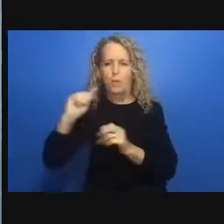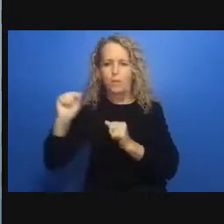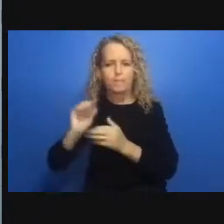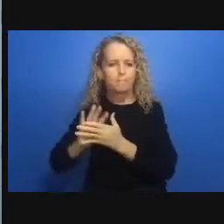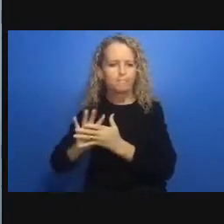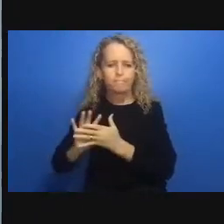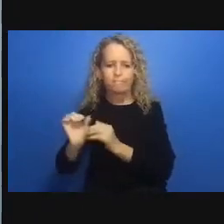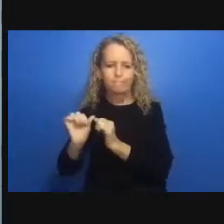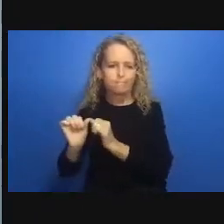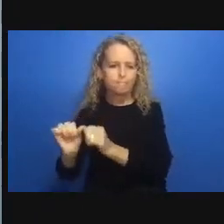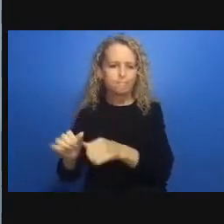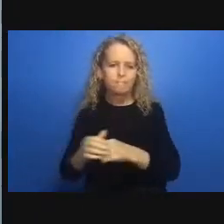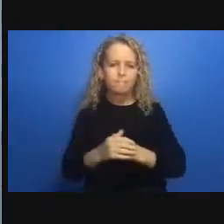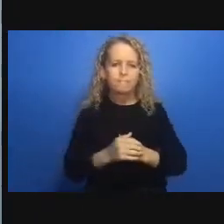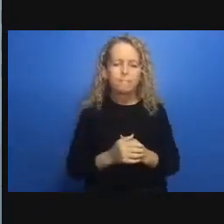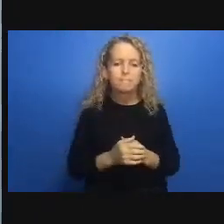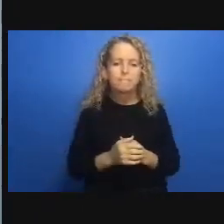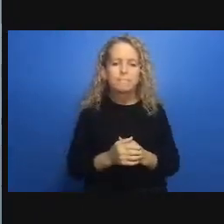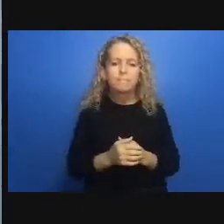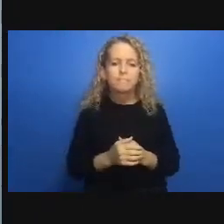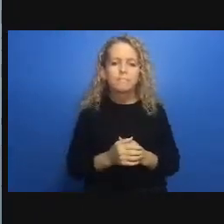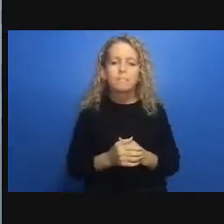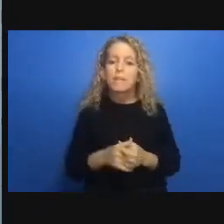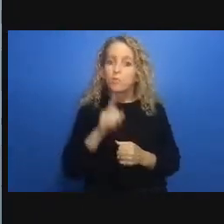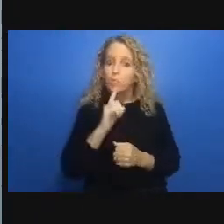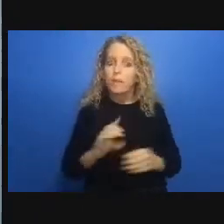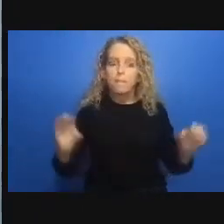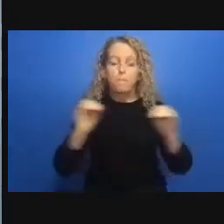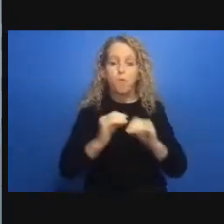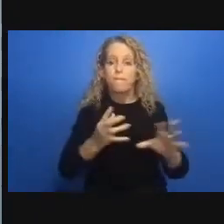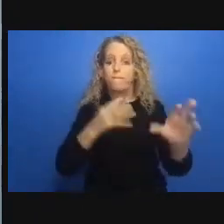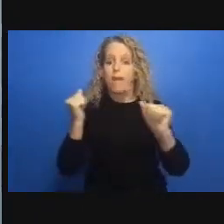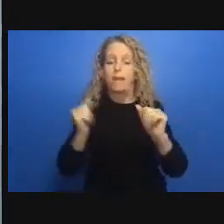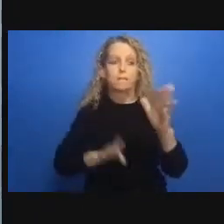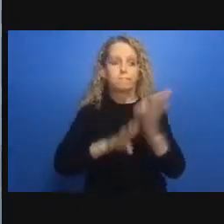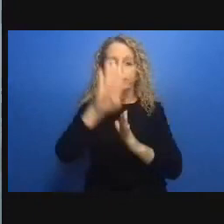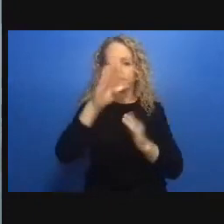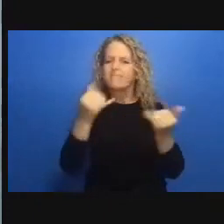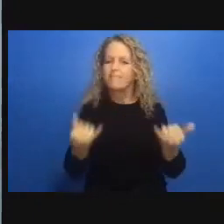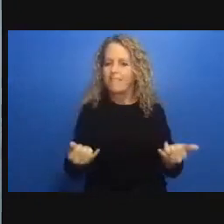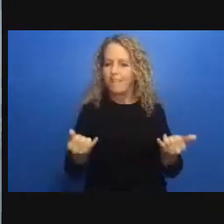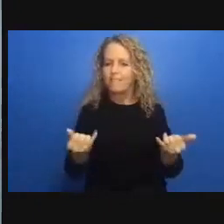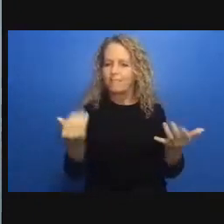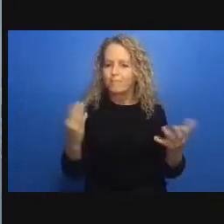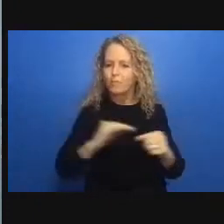a faster rate than they would otherwise have occurred.